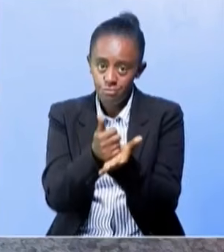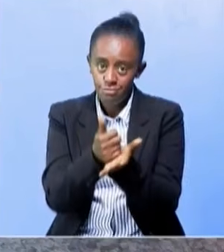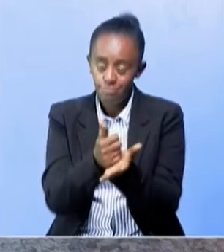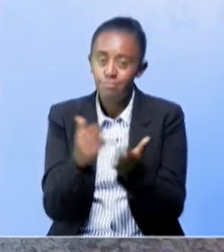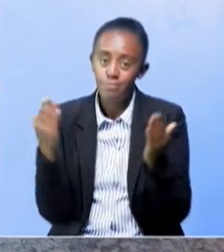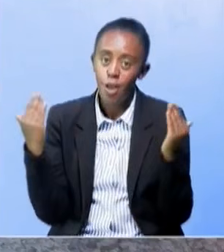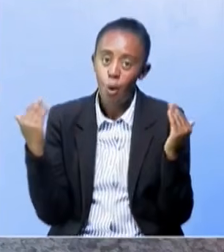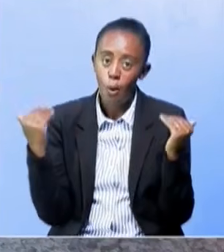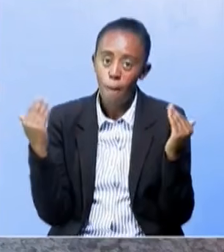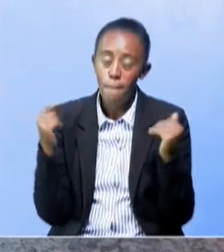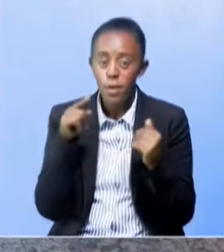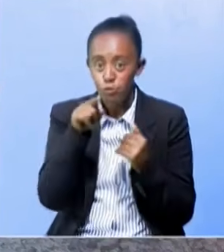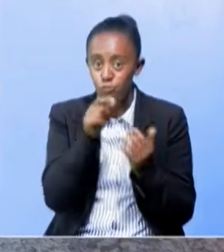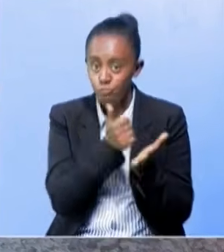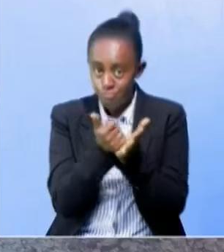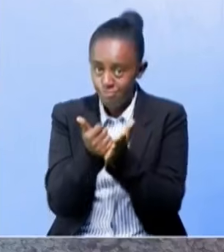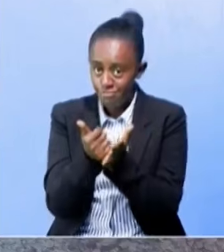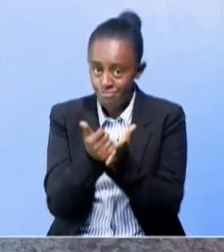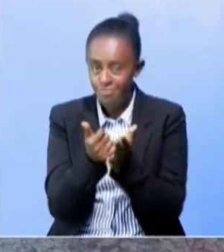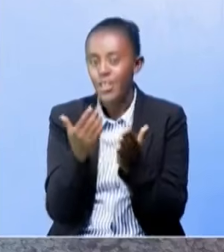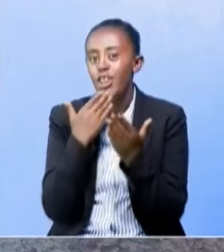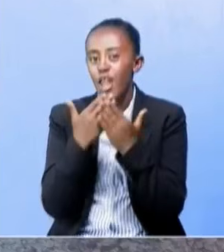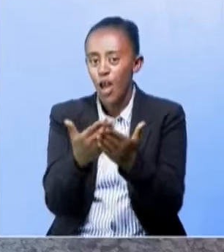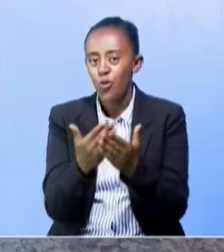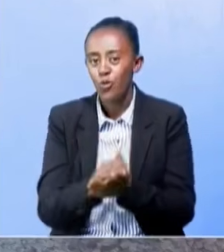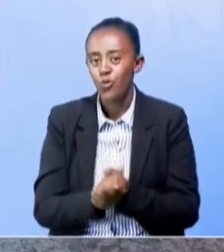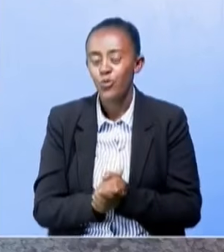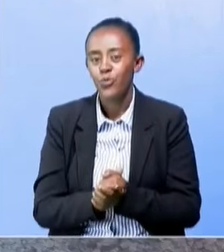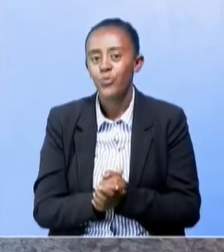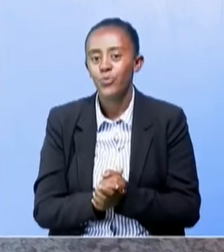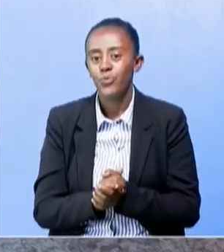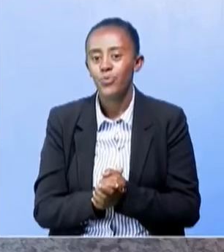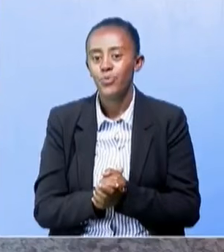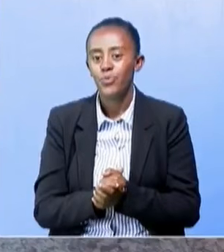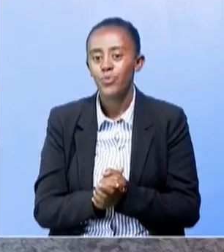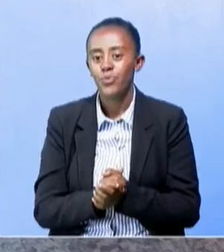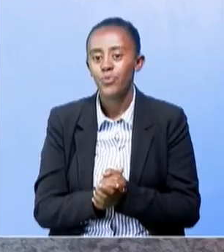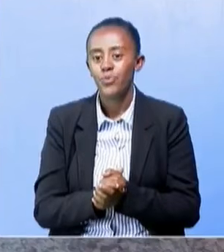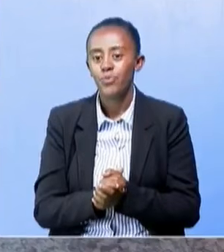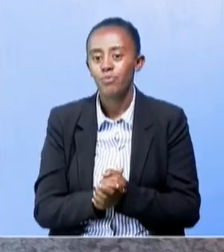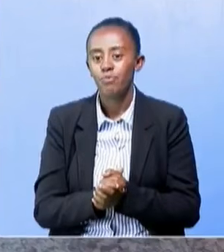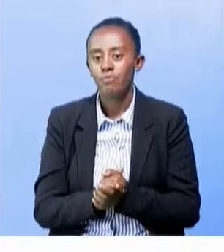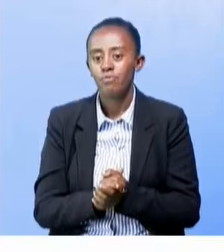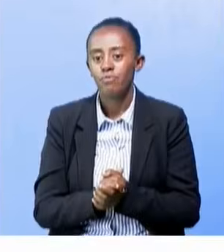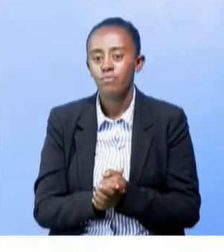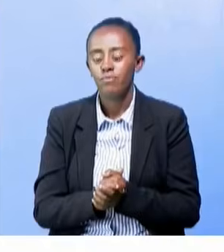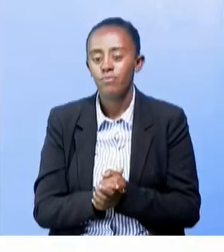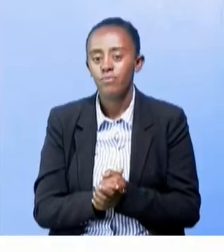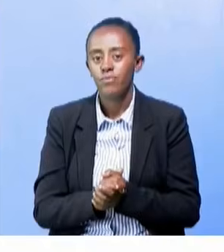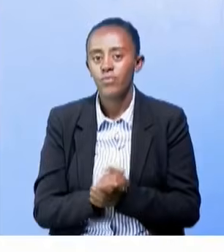I hope you are helping them. Thank you. Here is the activity 1.